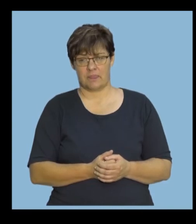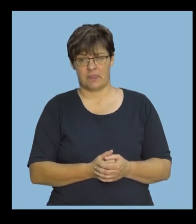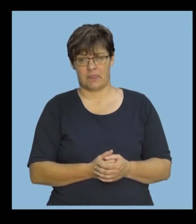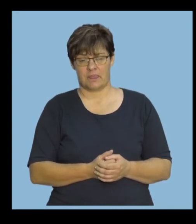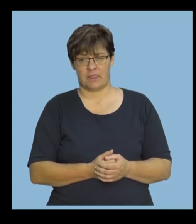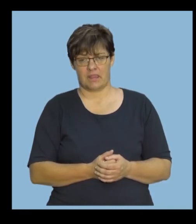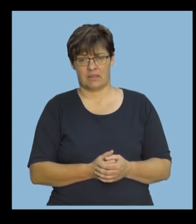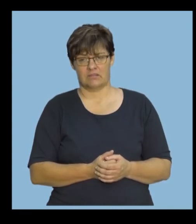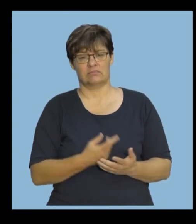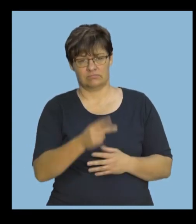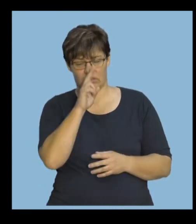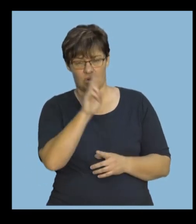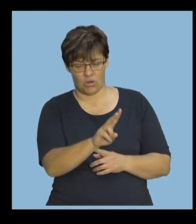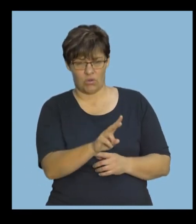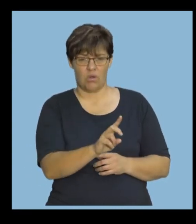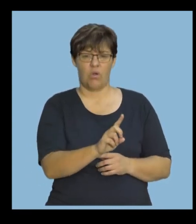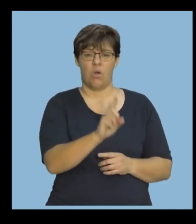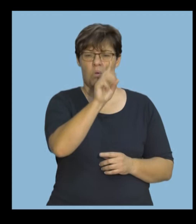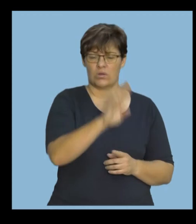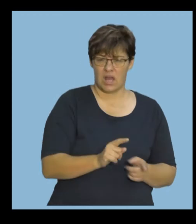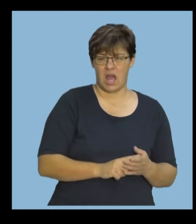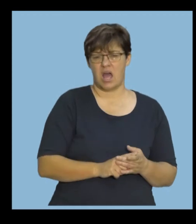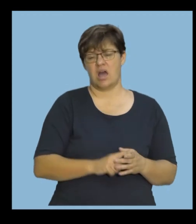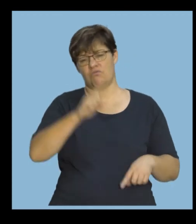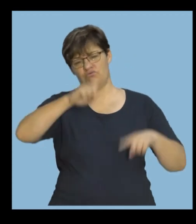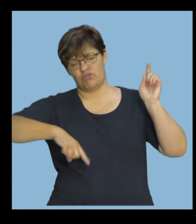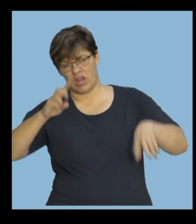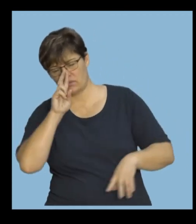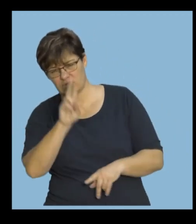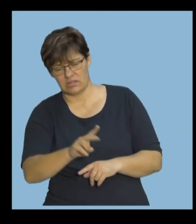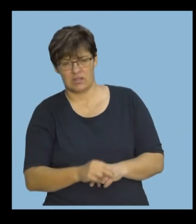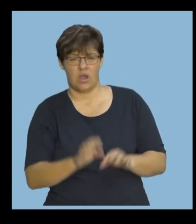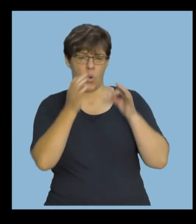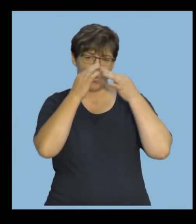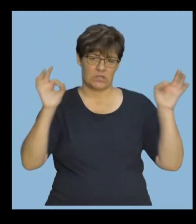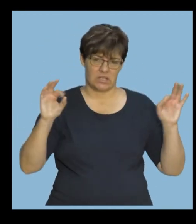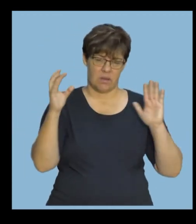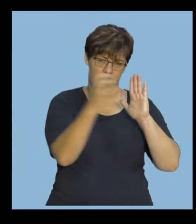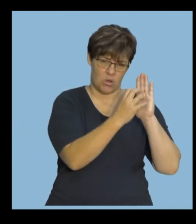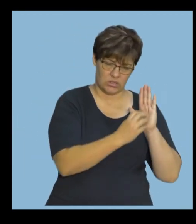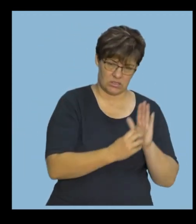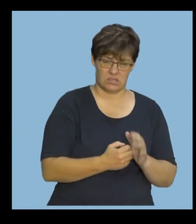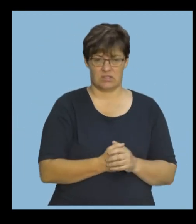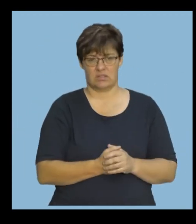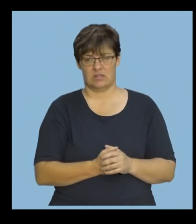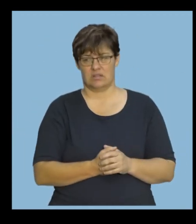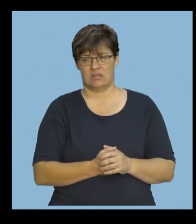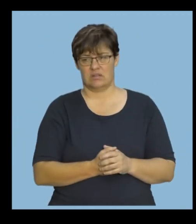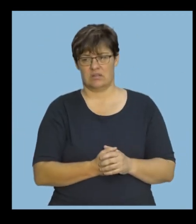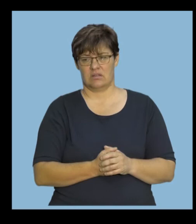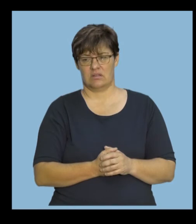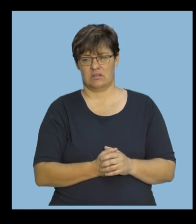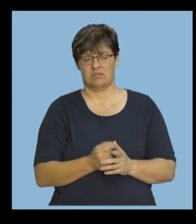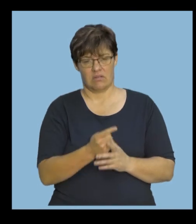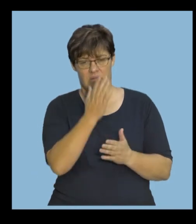So now we're going to, we looked at quartiles, we looked at range, Whisker Plot,